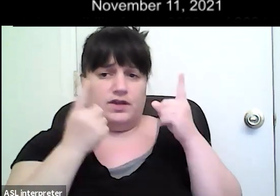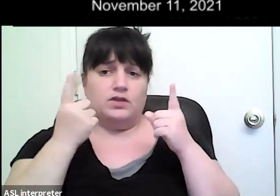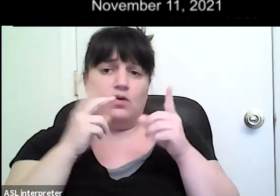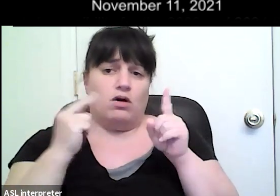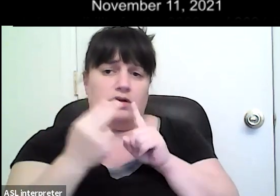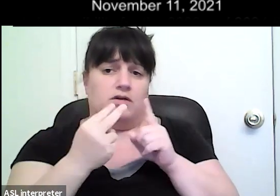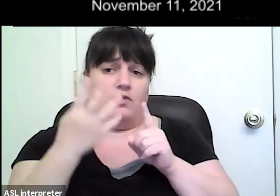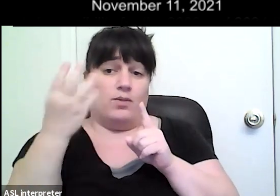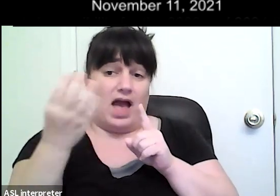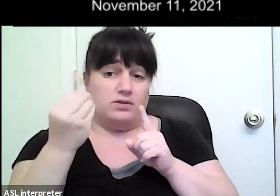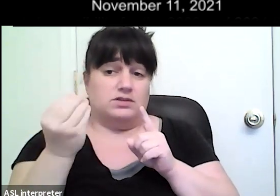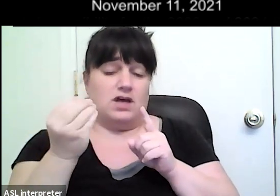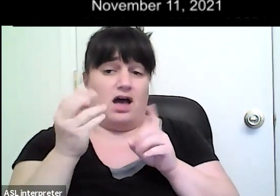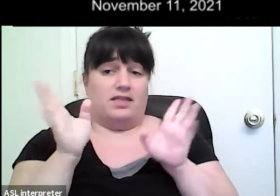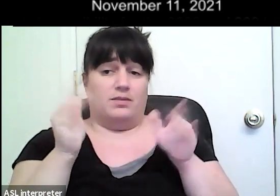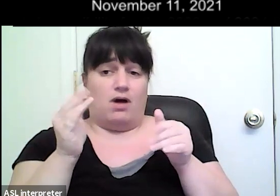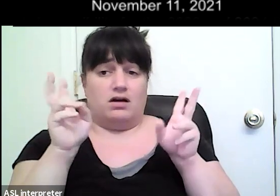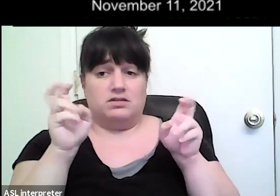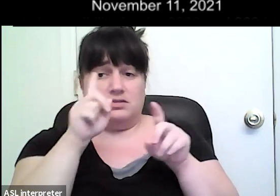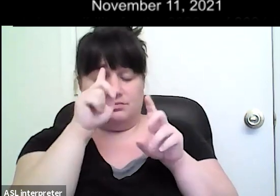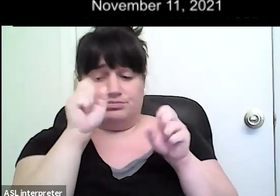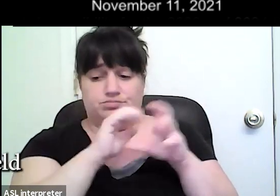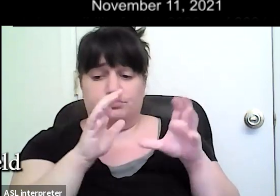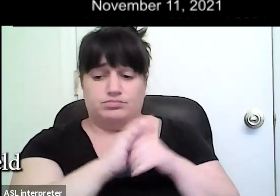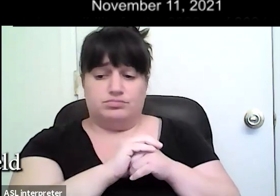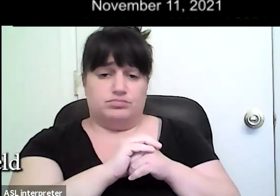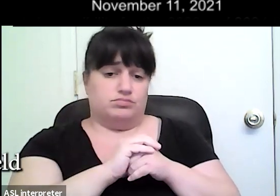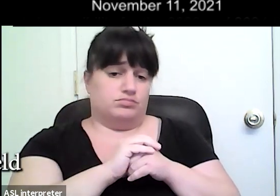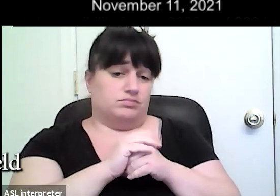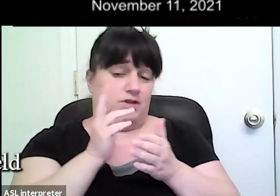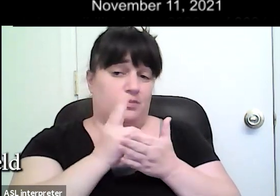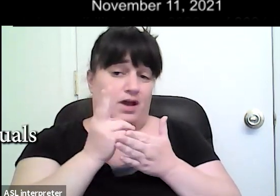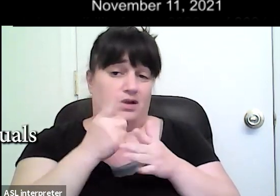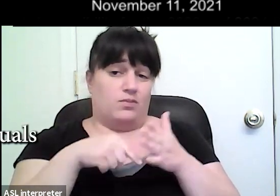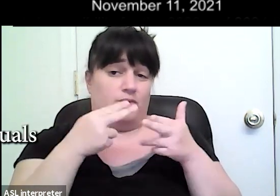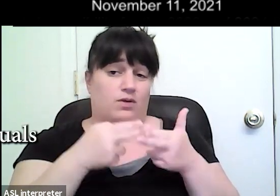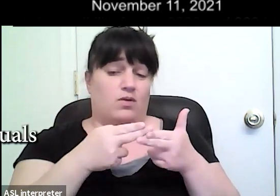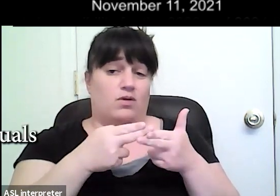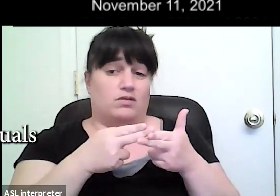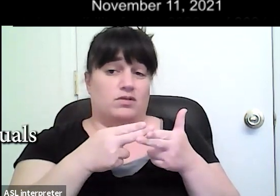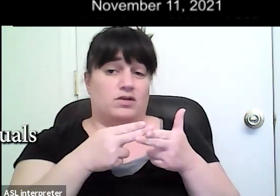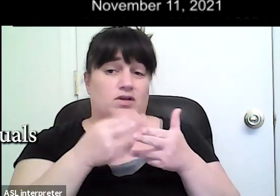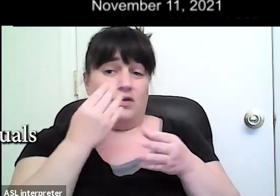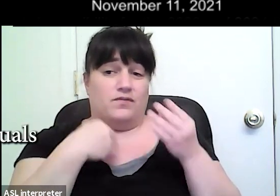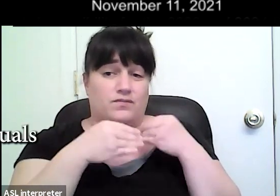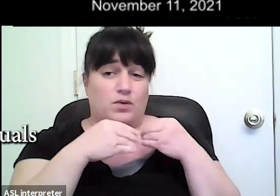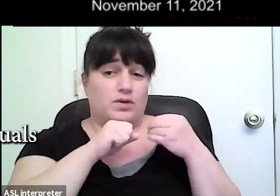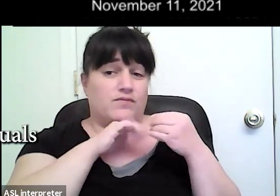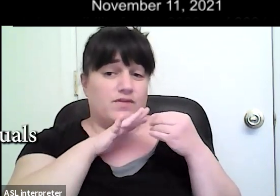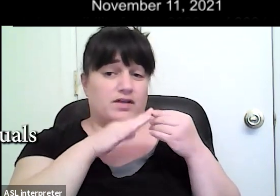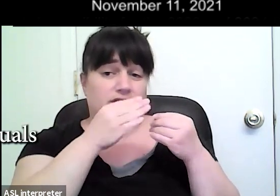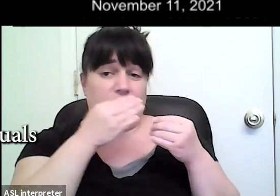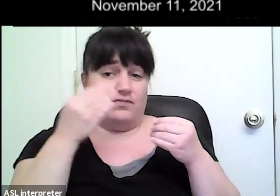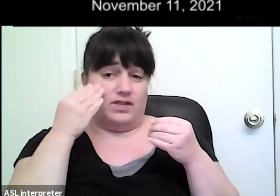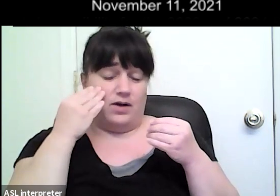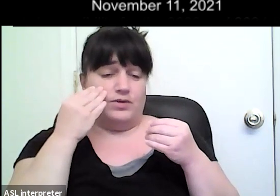getting outside of the box of, to be quite honest, what we call in the field food, filth, and flowers, where individuals with